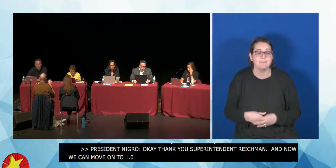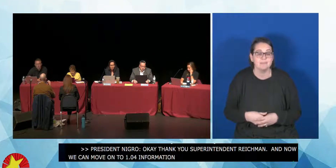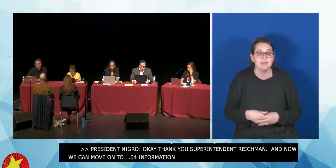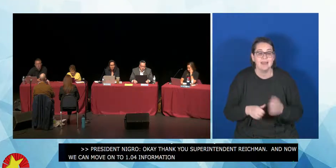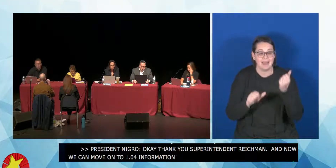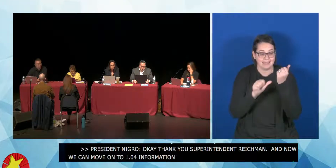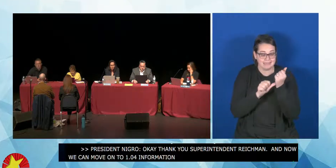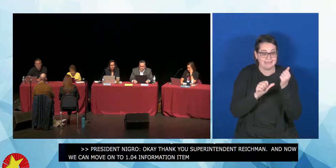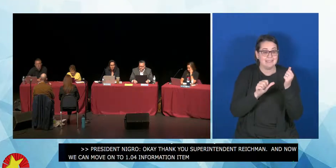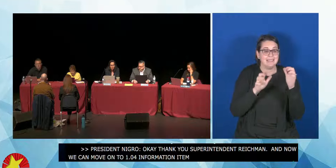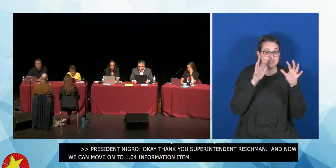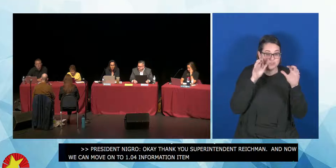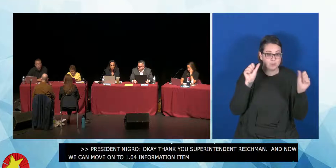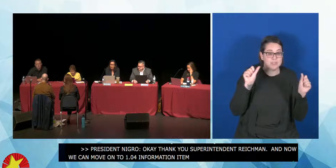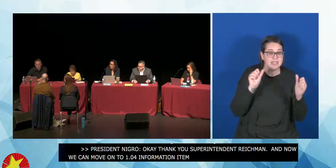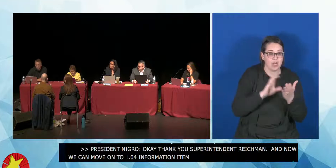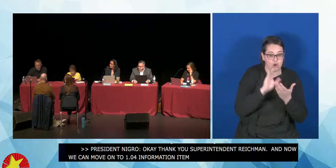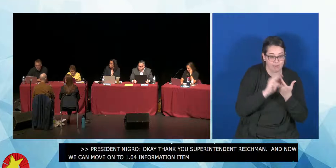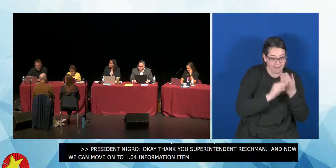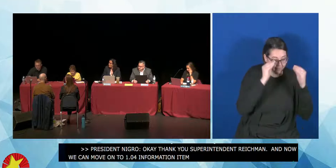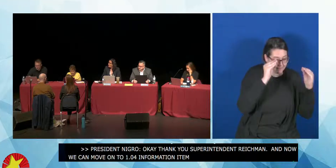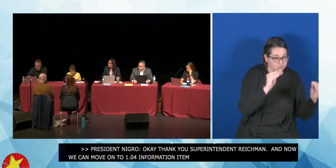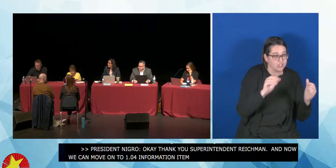Assistant Superintendent Martin.